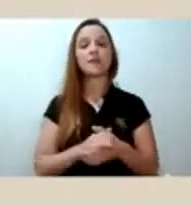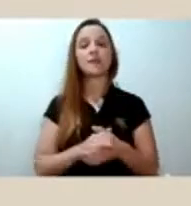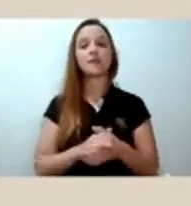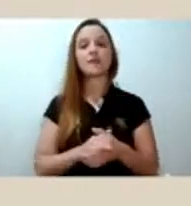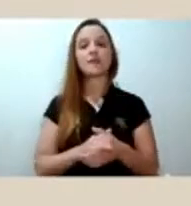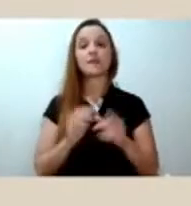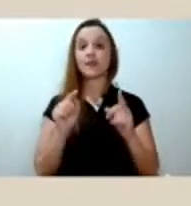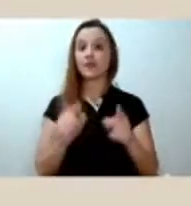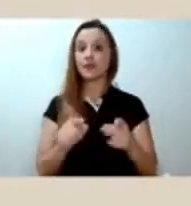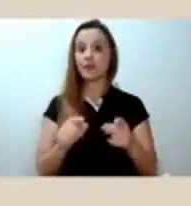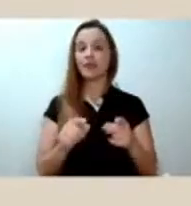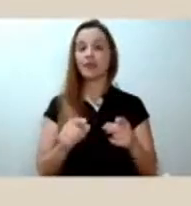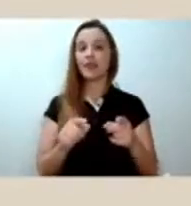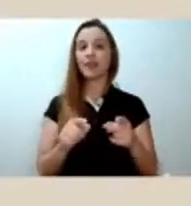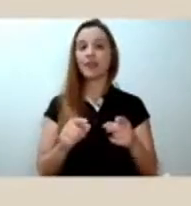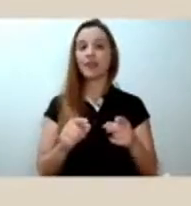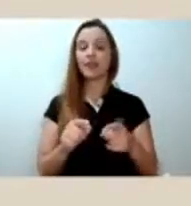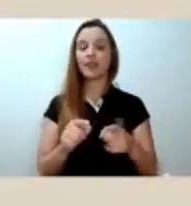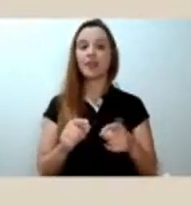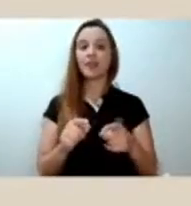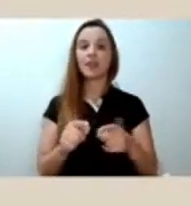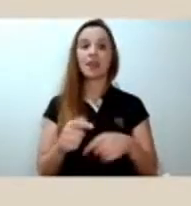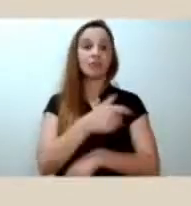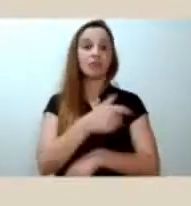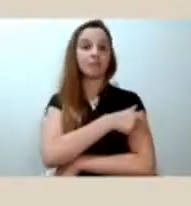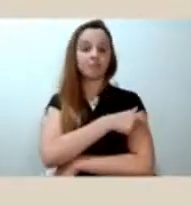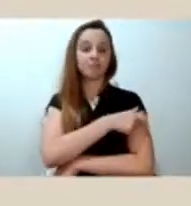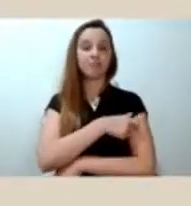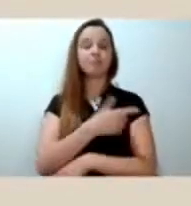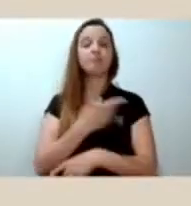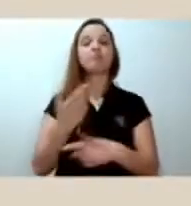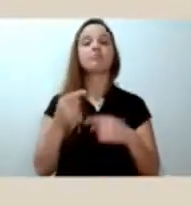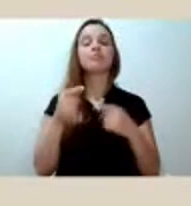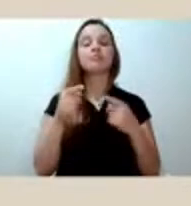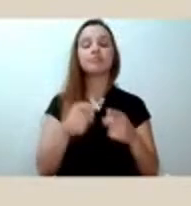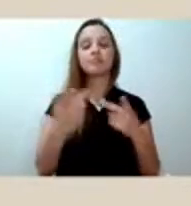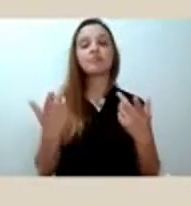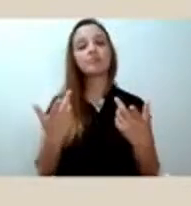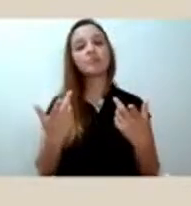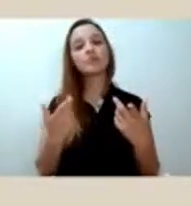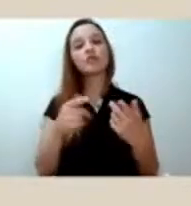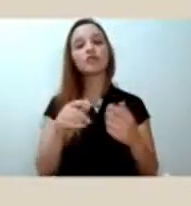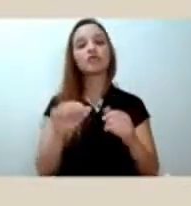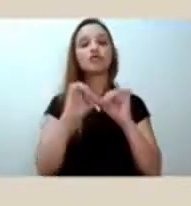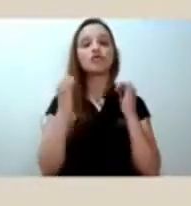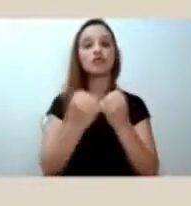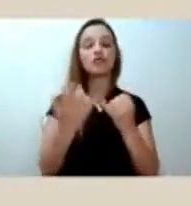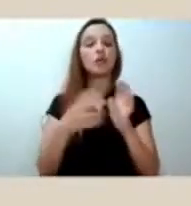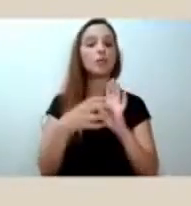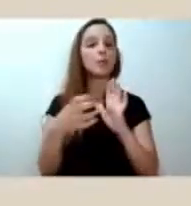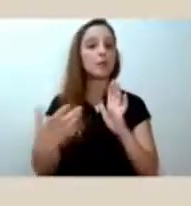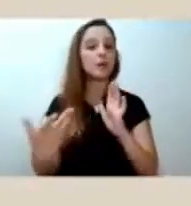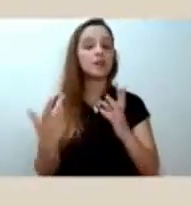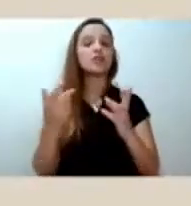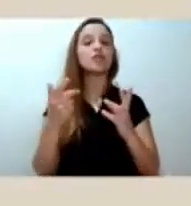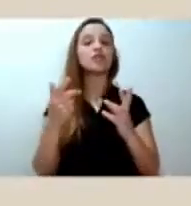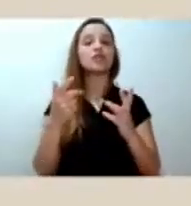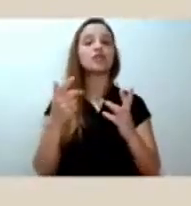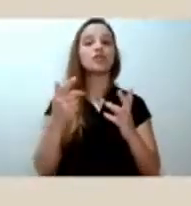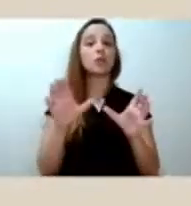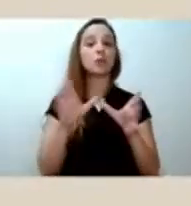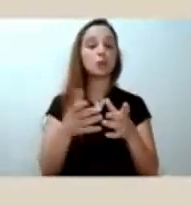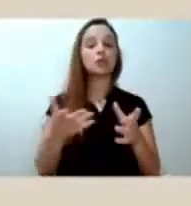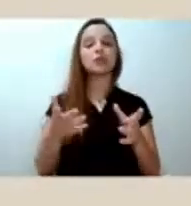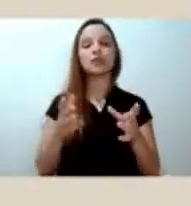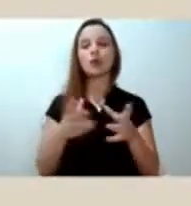the social physics and complexity group at LIP. And her group is very much